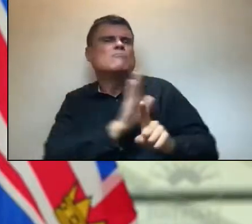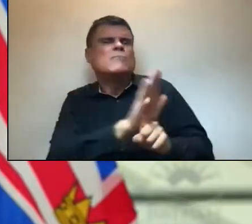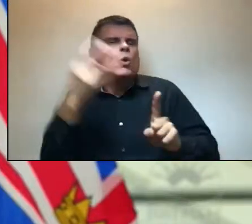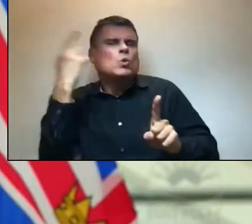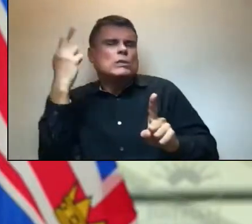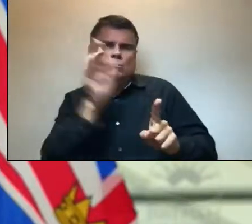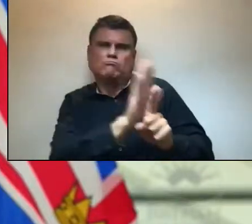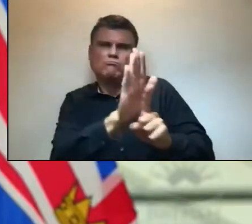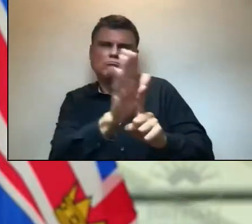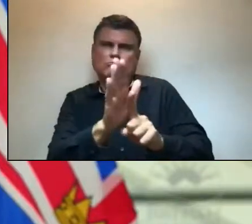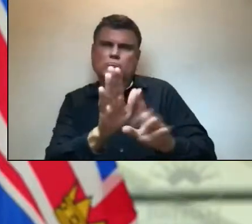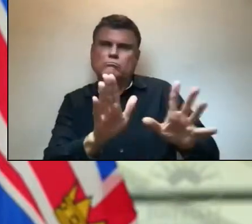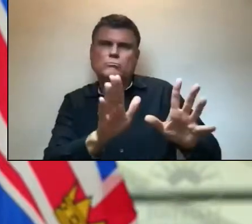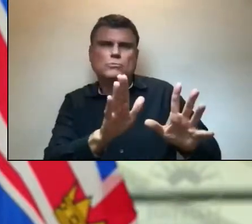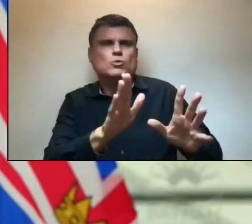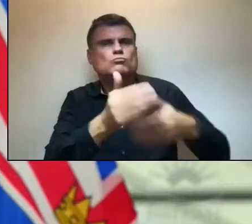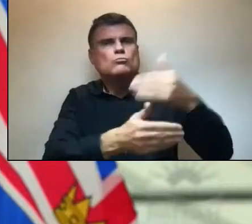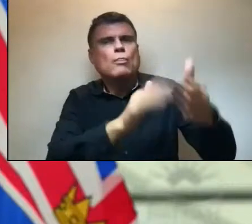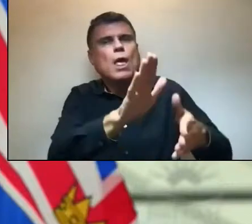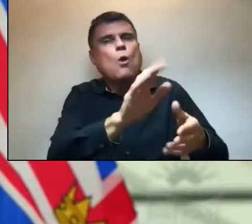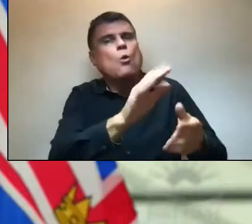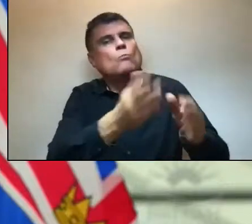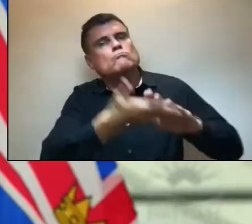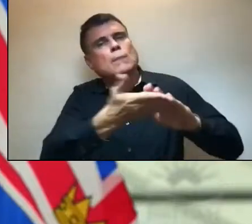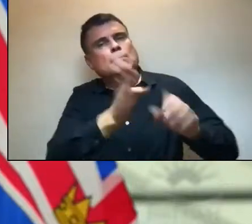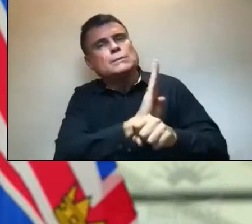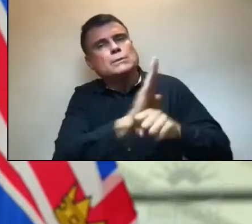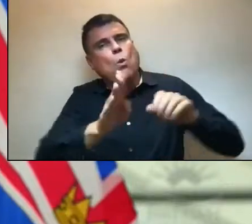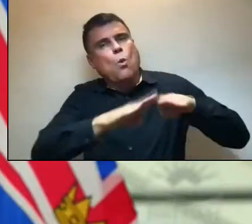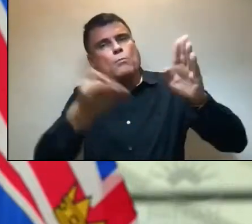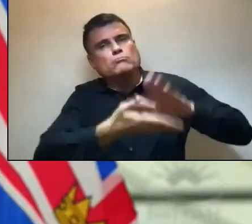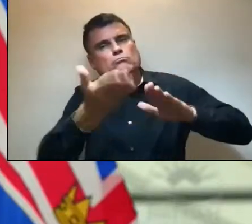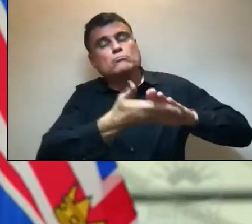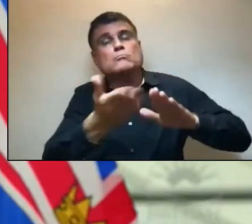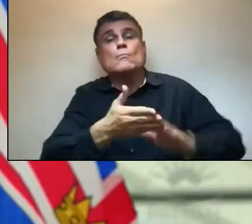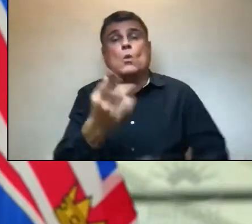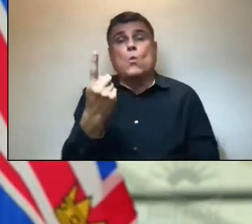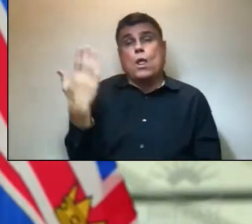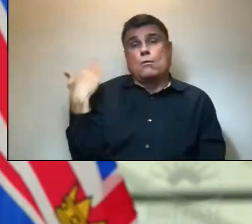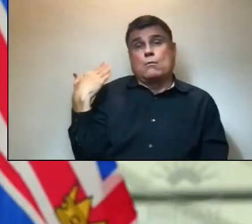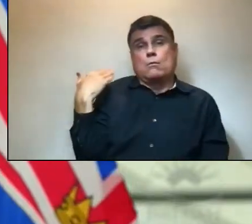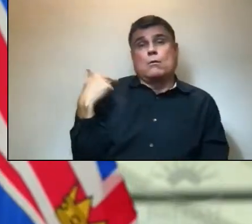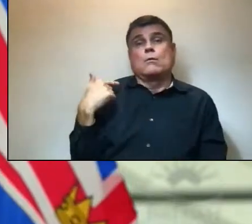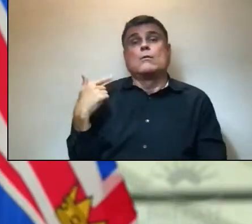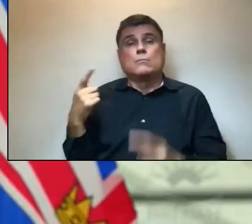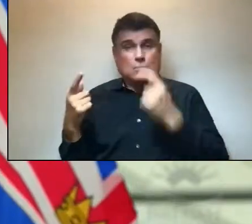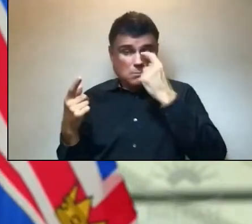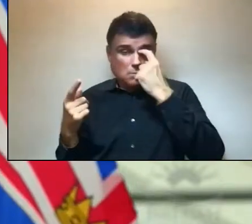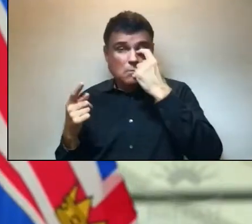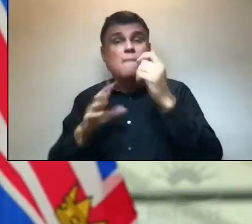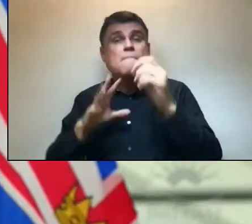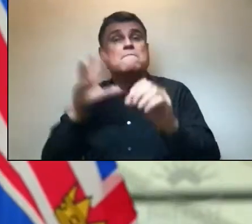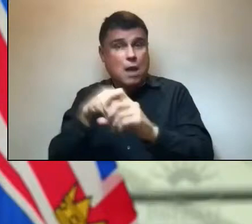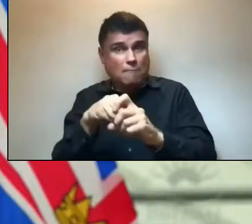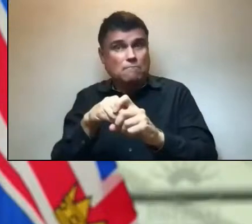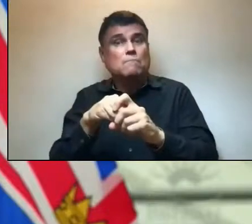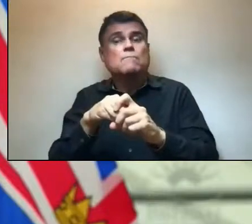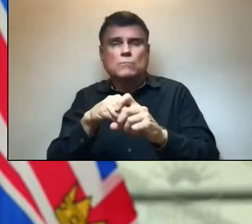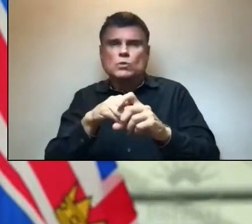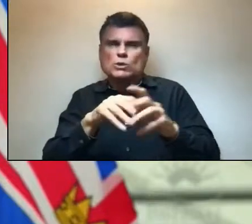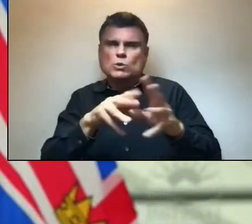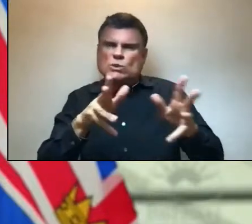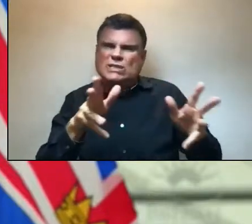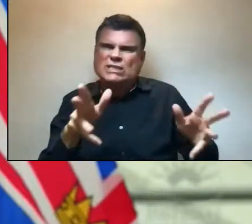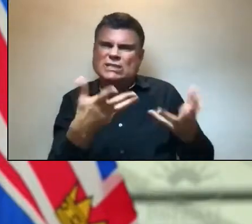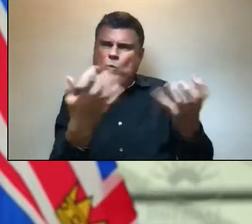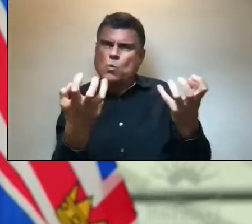ongoing operations. One of the ones that we were involved with early on, where we've really were pushing this to be an